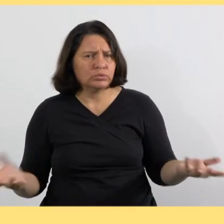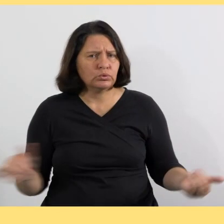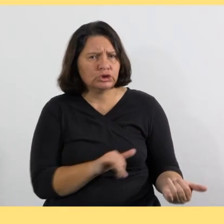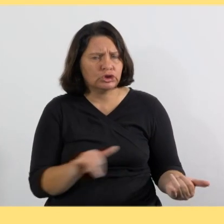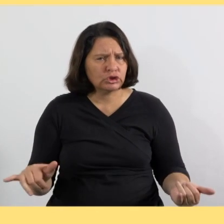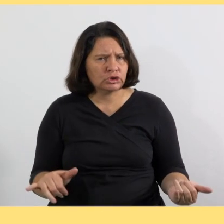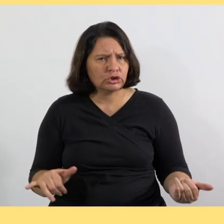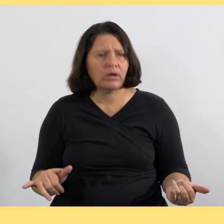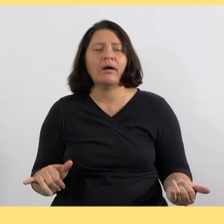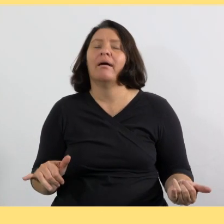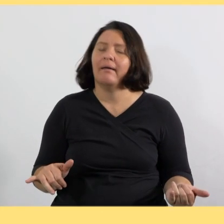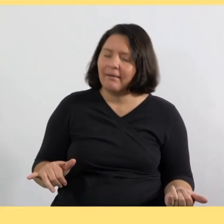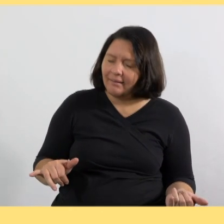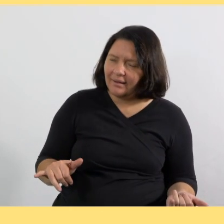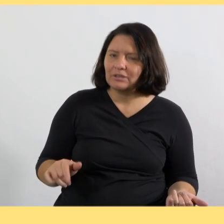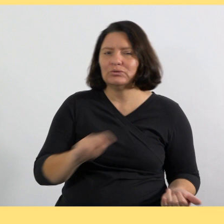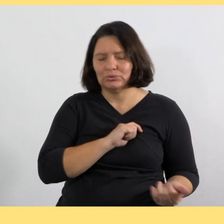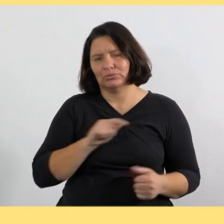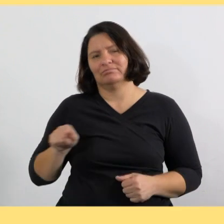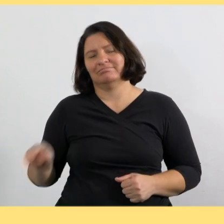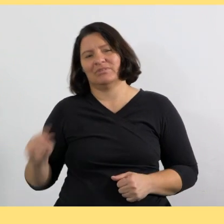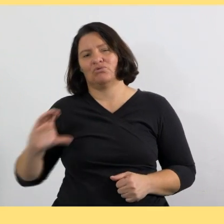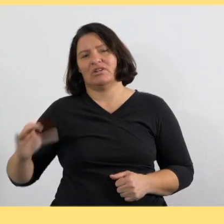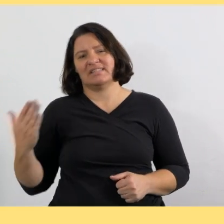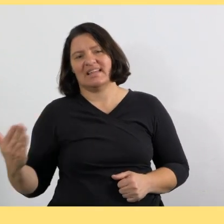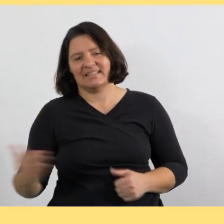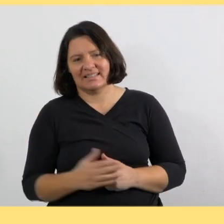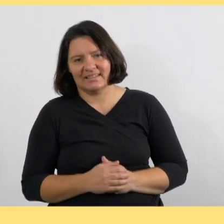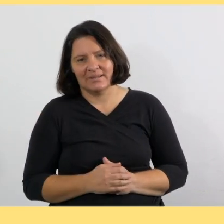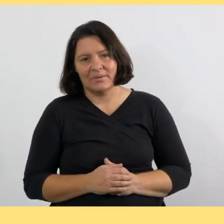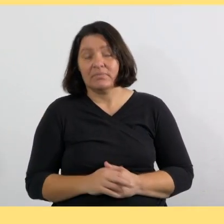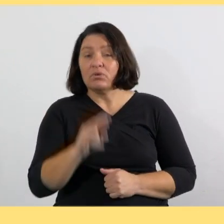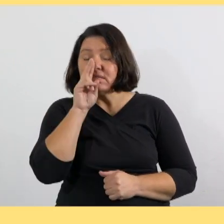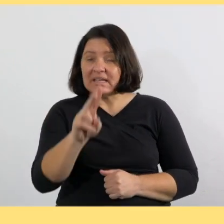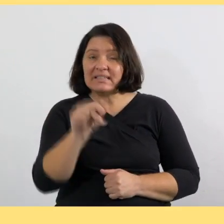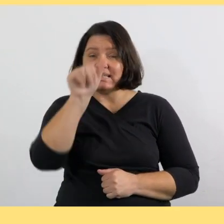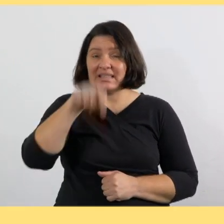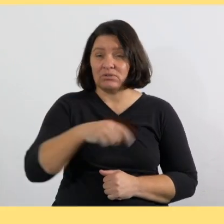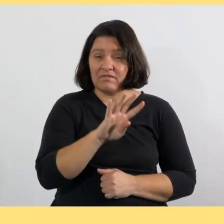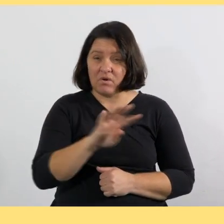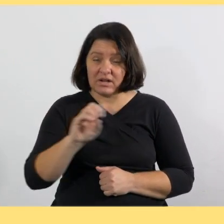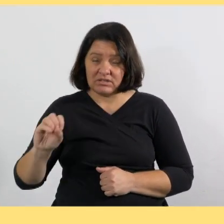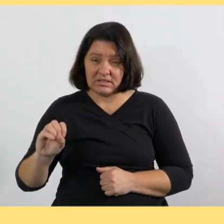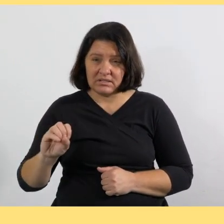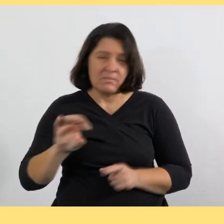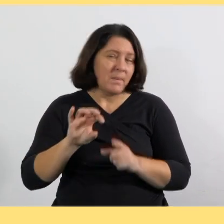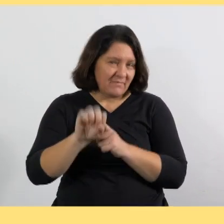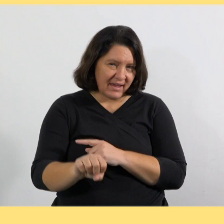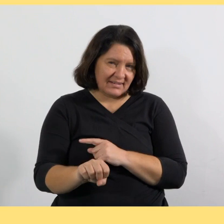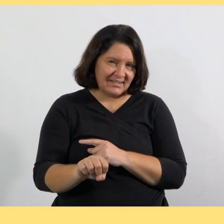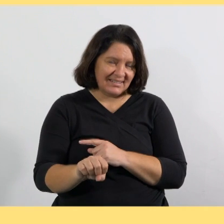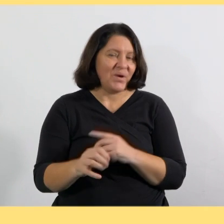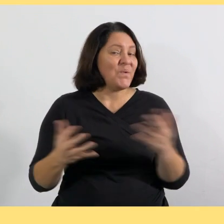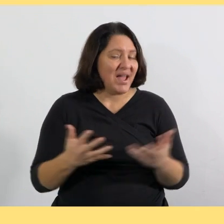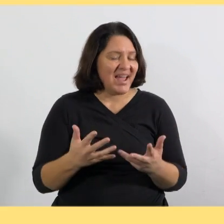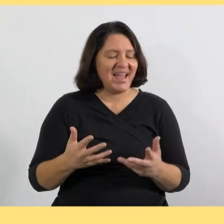be on the credit side. So you see here my 6,400, you find it therefore on the credit